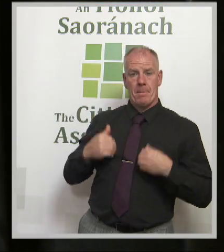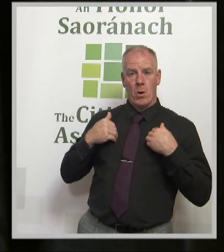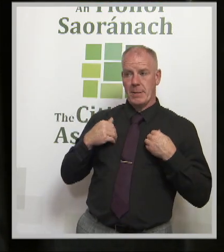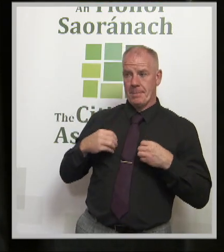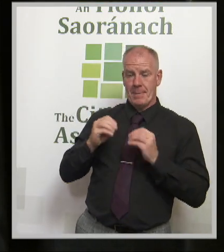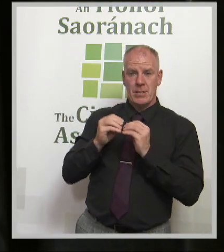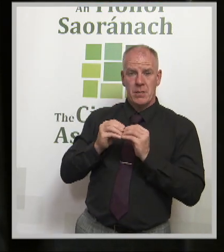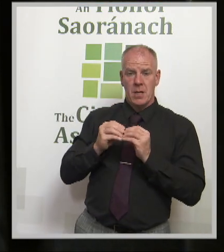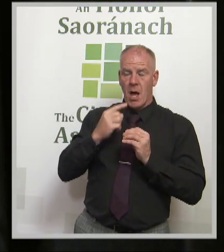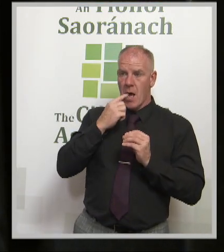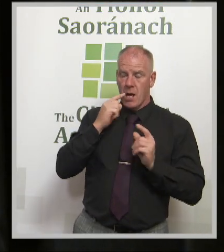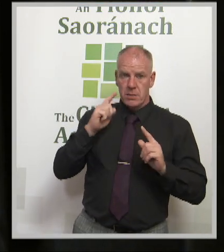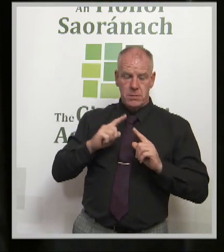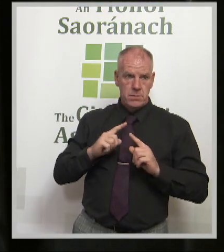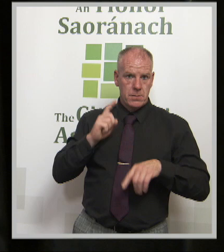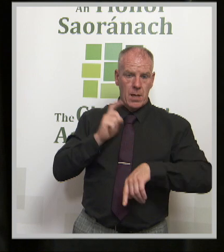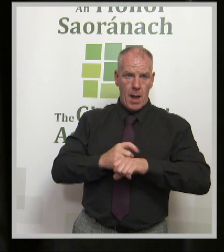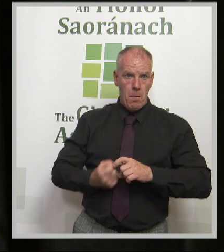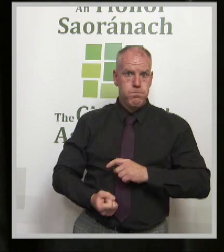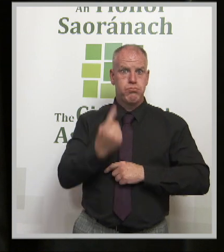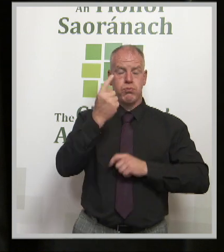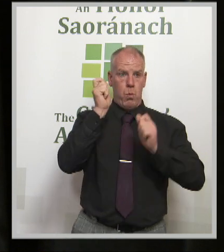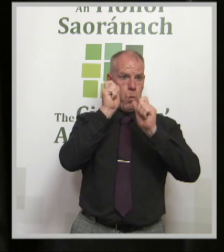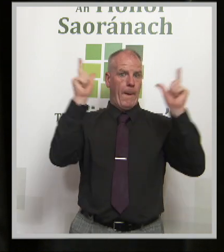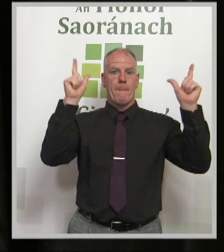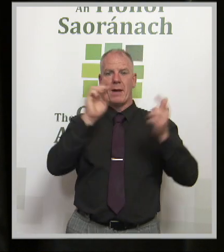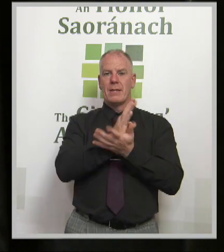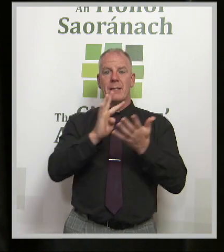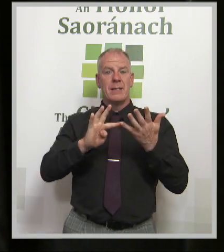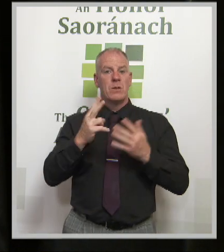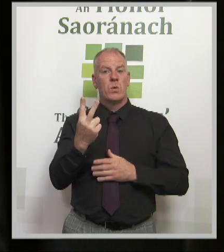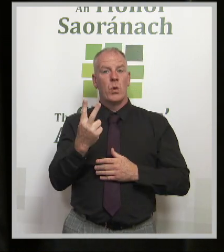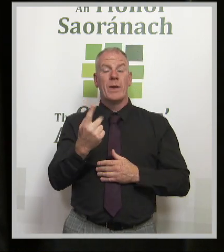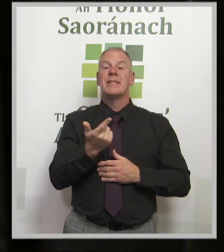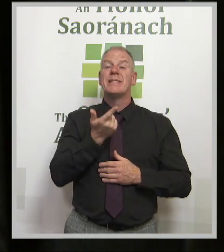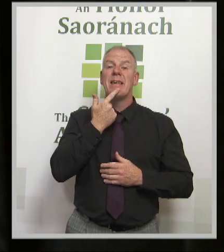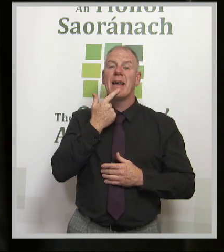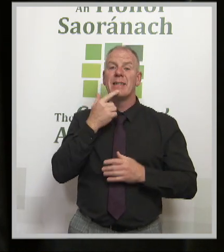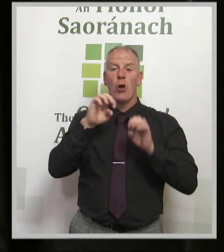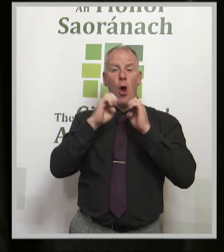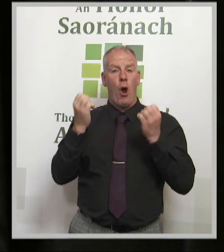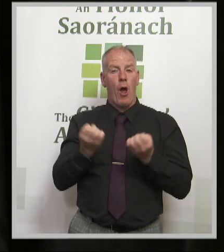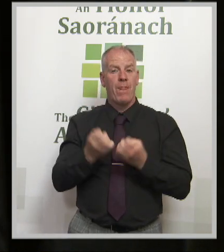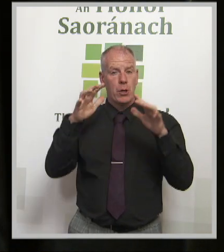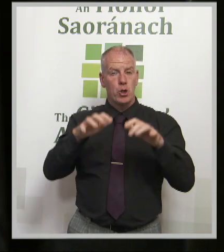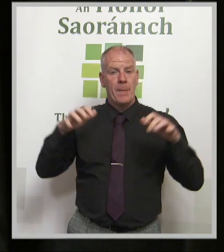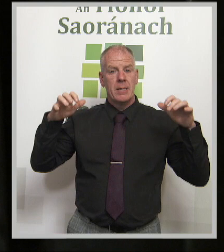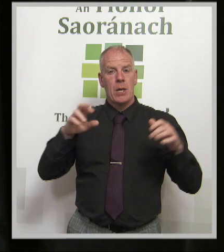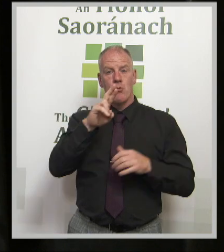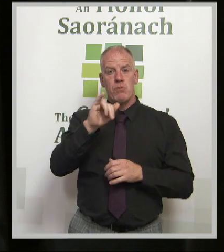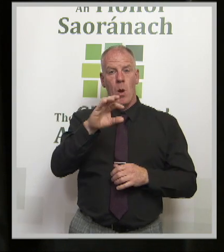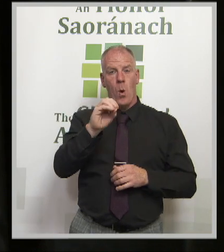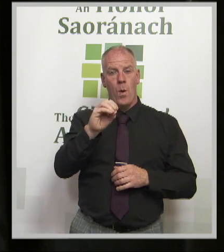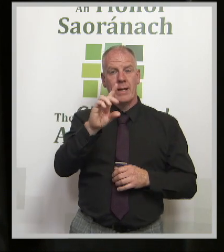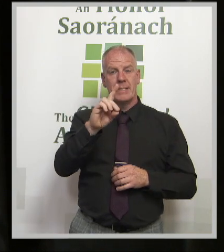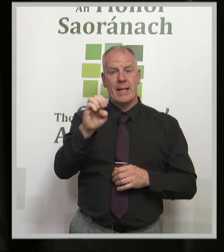watershed moment was in 1992 at the second Earth Summit in Rio de Janeiro, where there was a